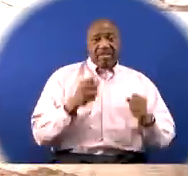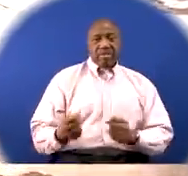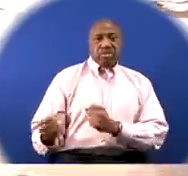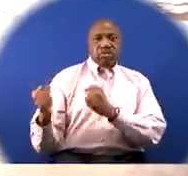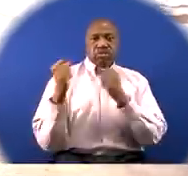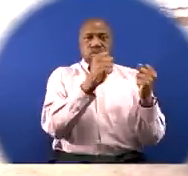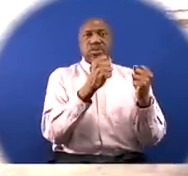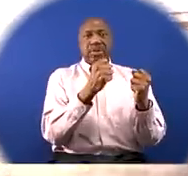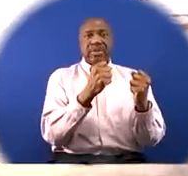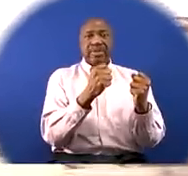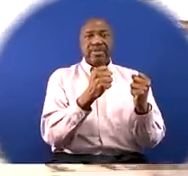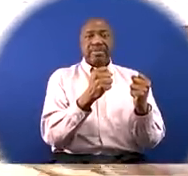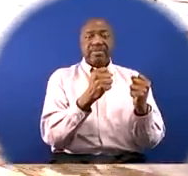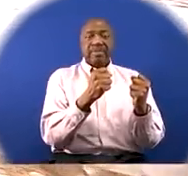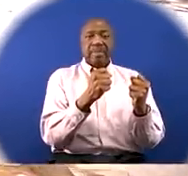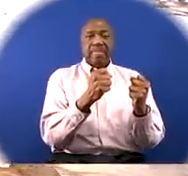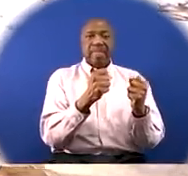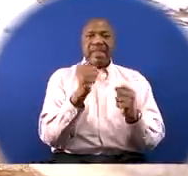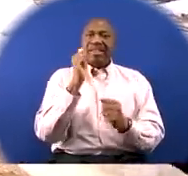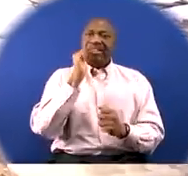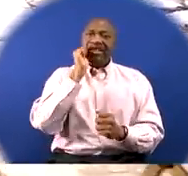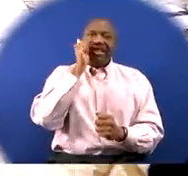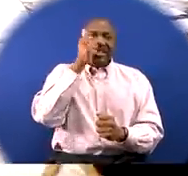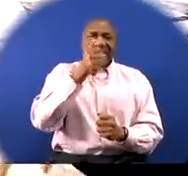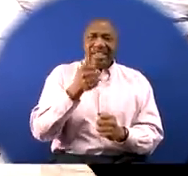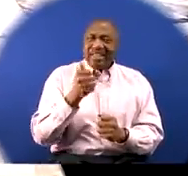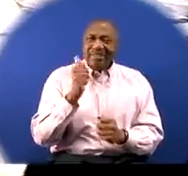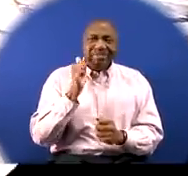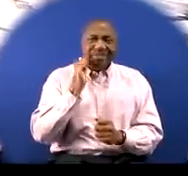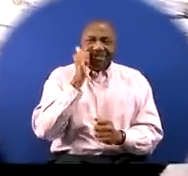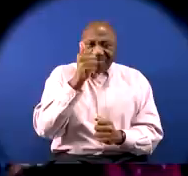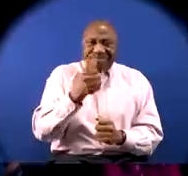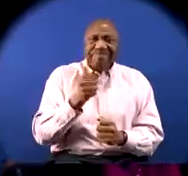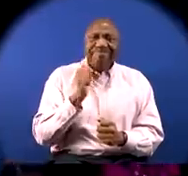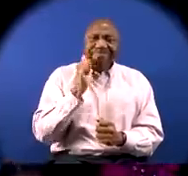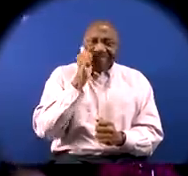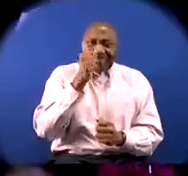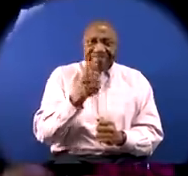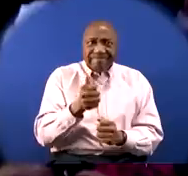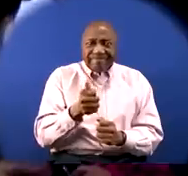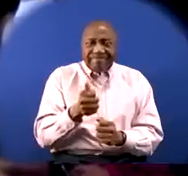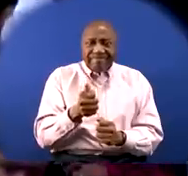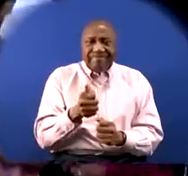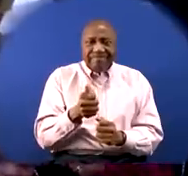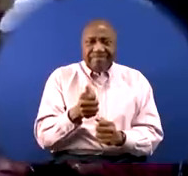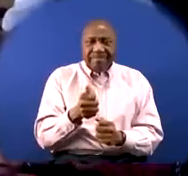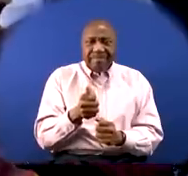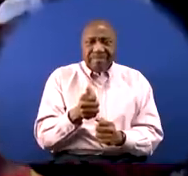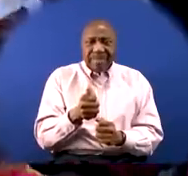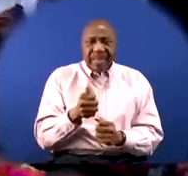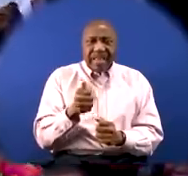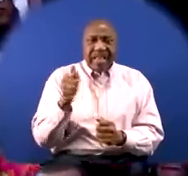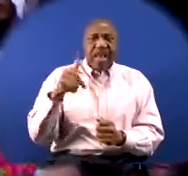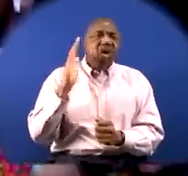strength from day to day,